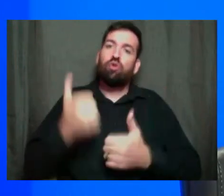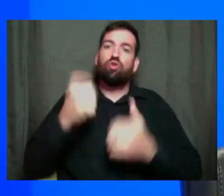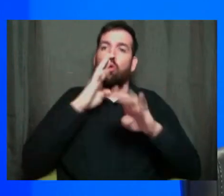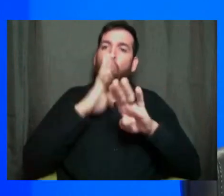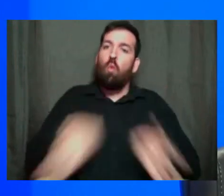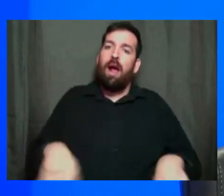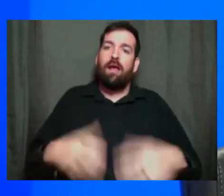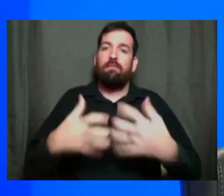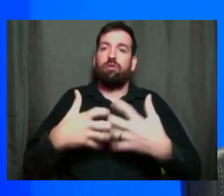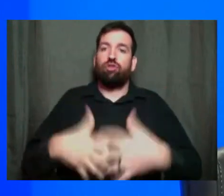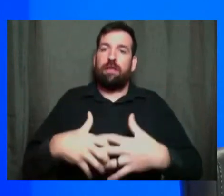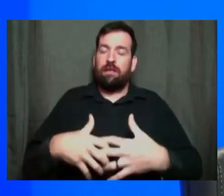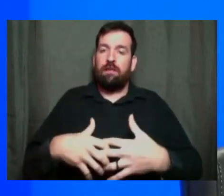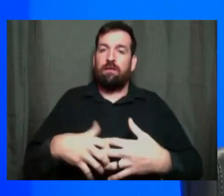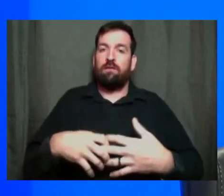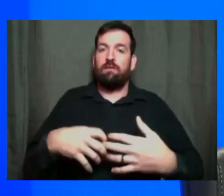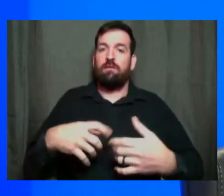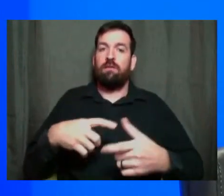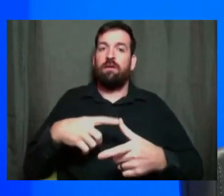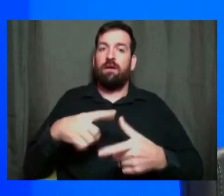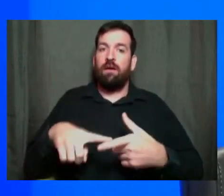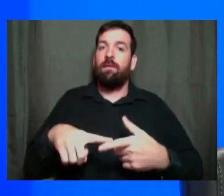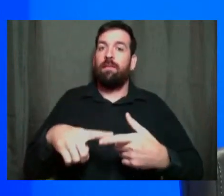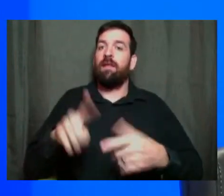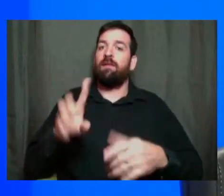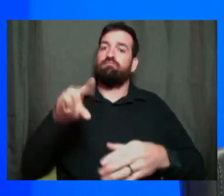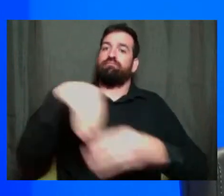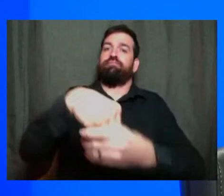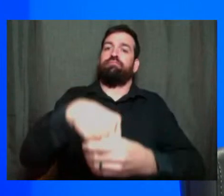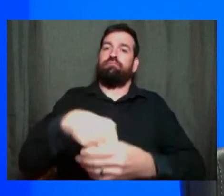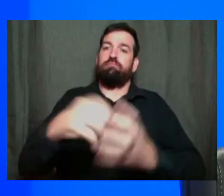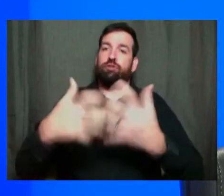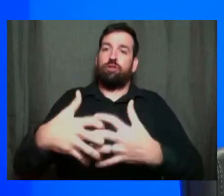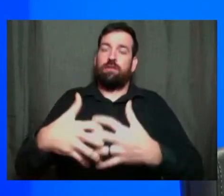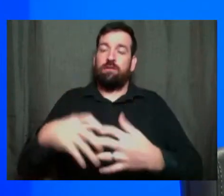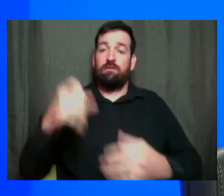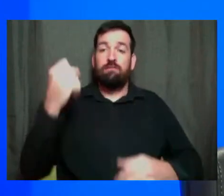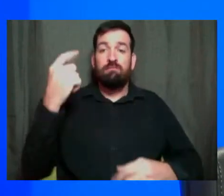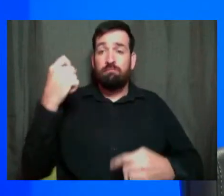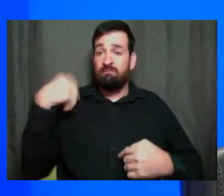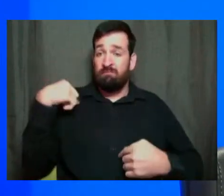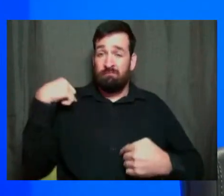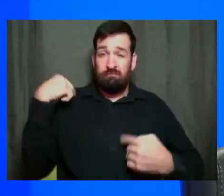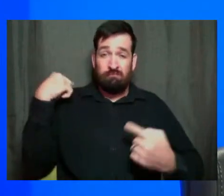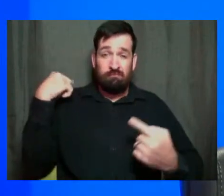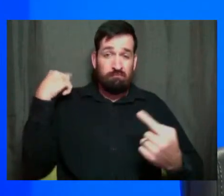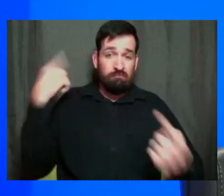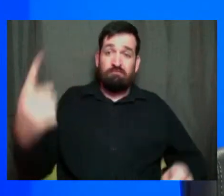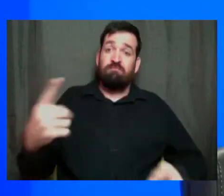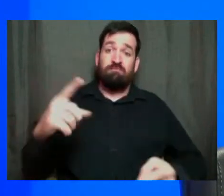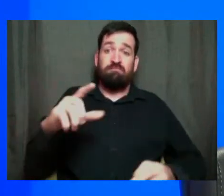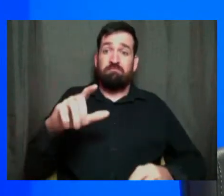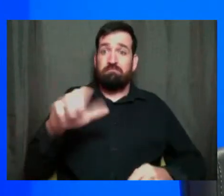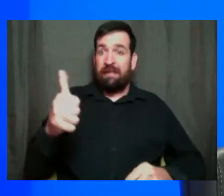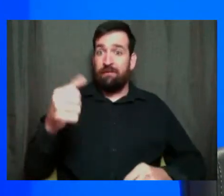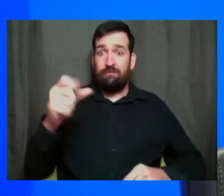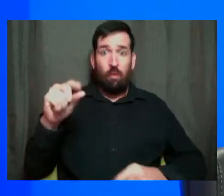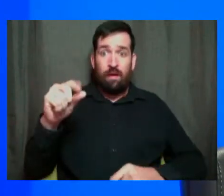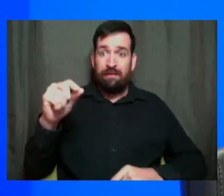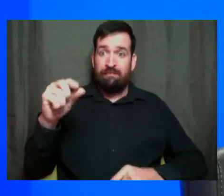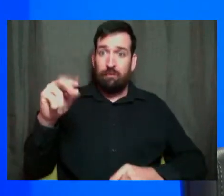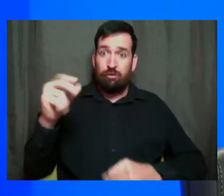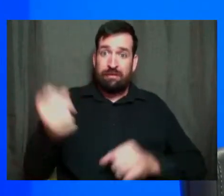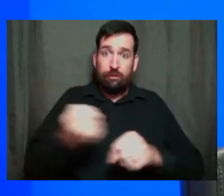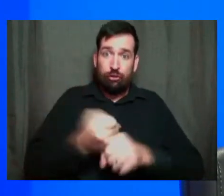when this started being placed in the machine. It's been around for decades now, but what they've realized in the Phillips